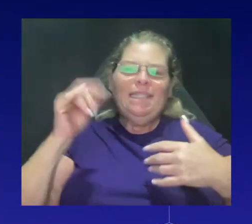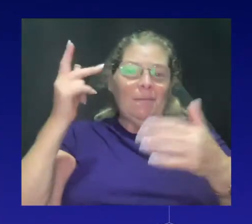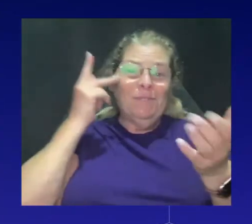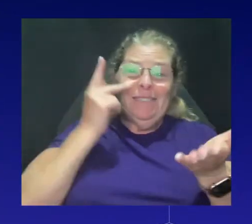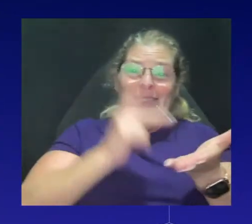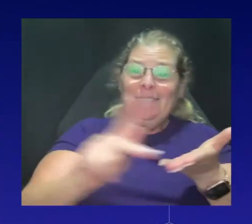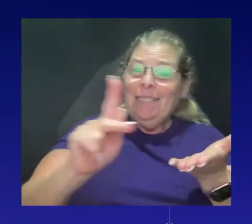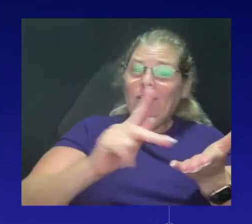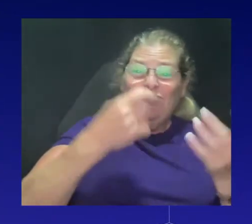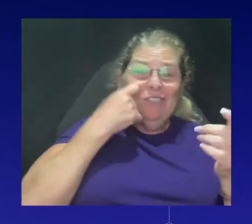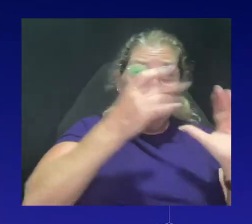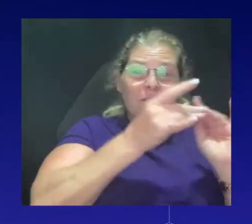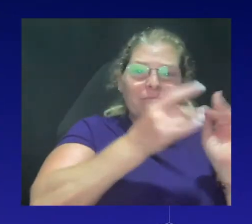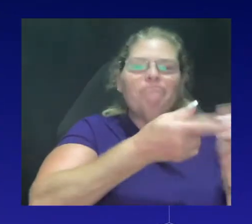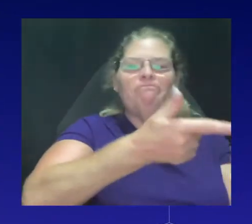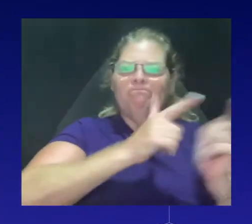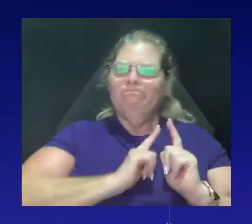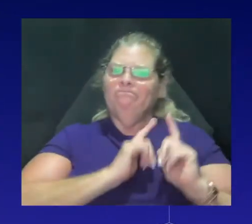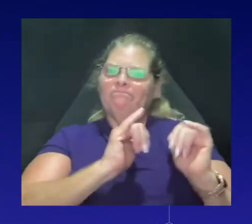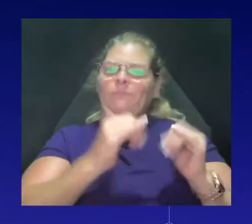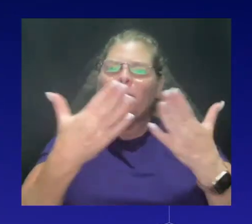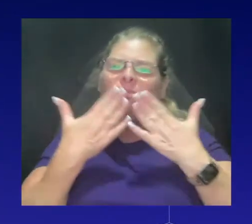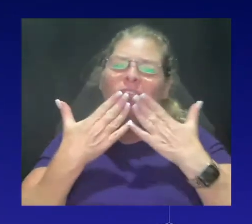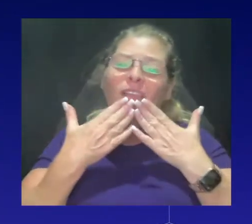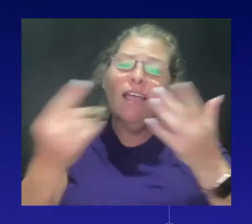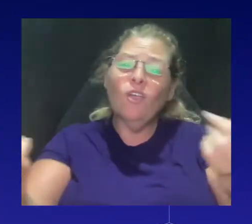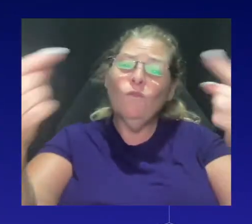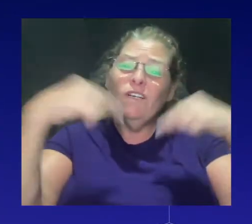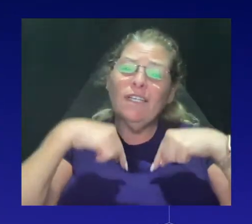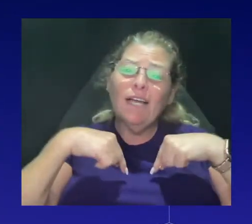all for being here. You are, and